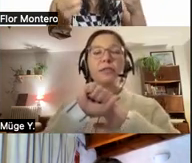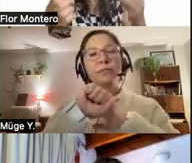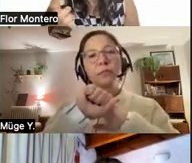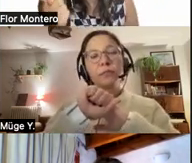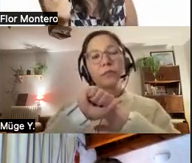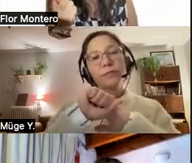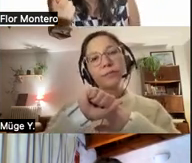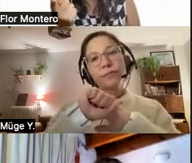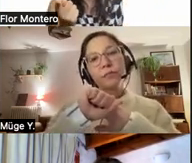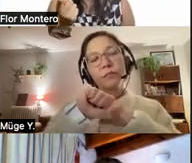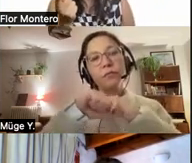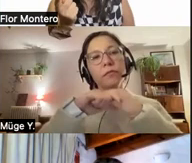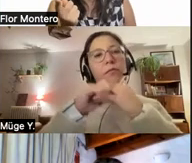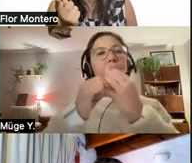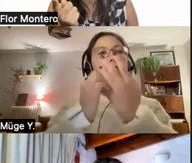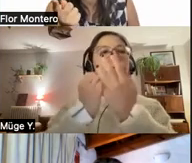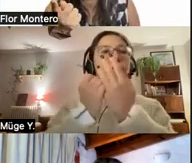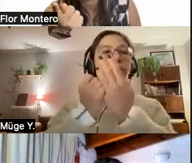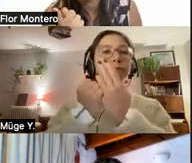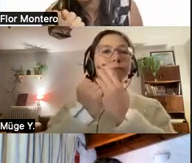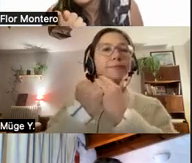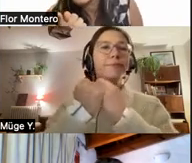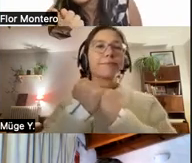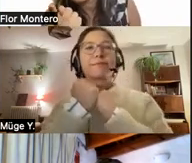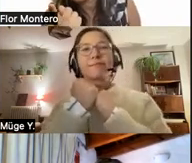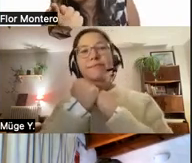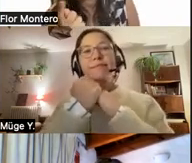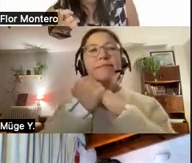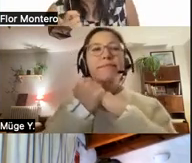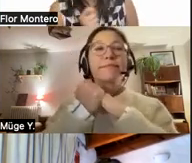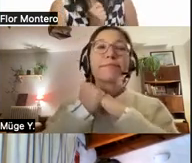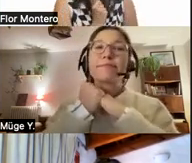it's easier for you. I see that people are yawning. That's a good sign that the